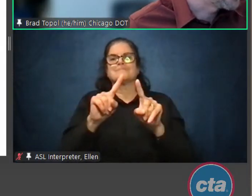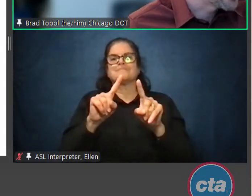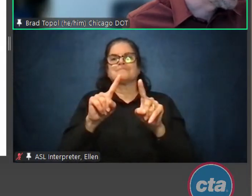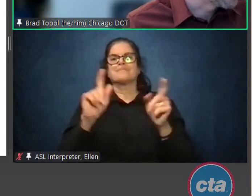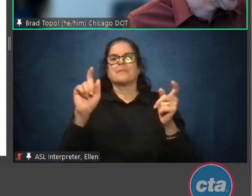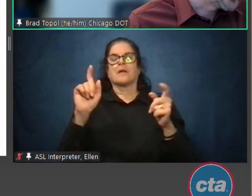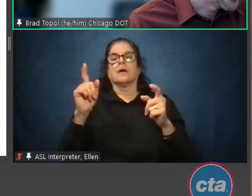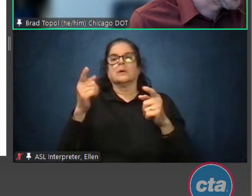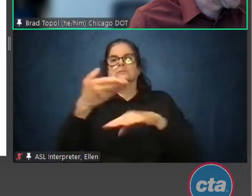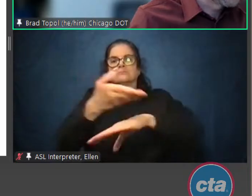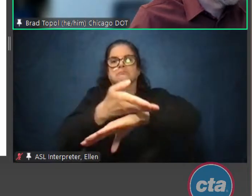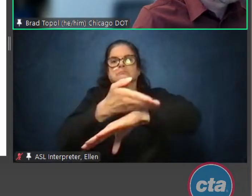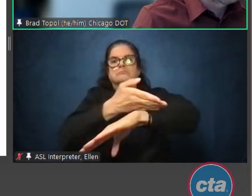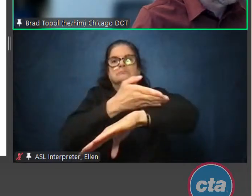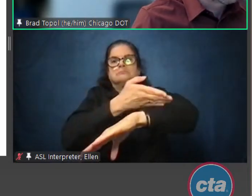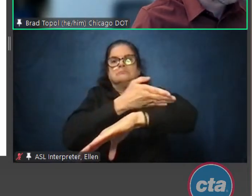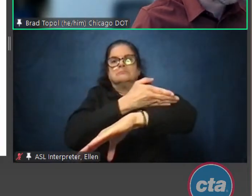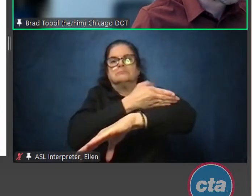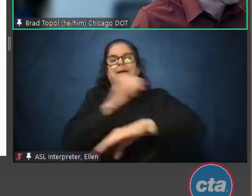evolution of detectable edges.